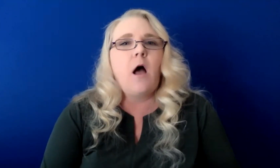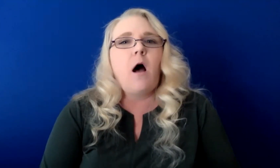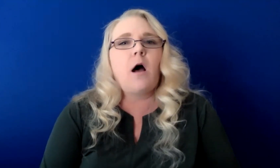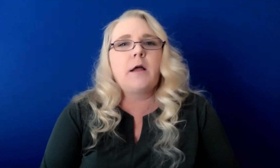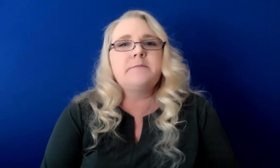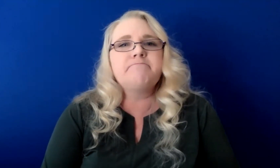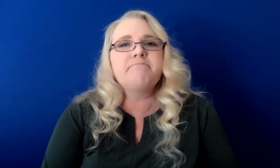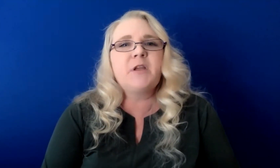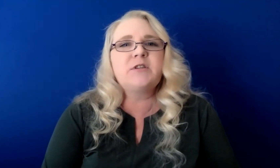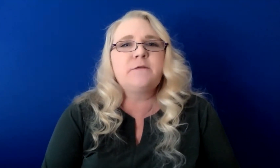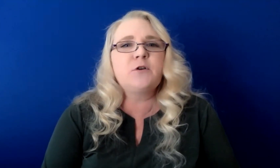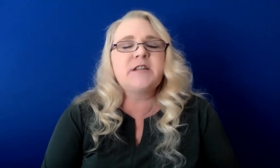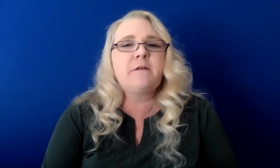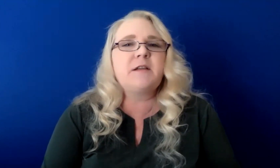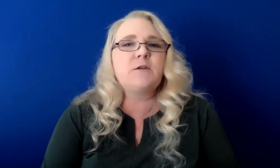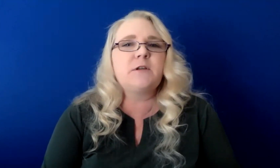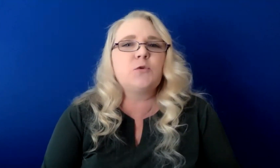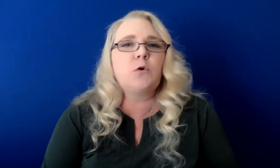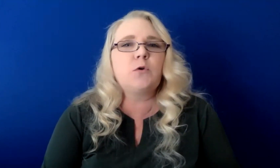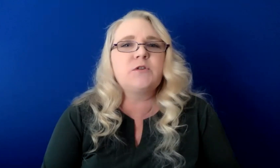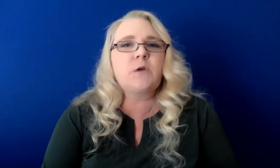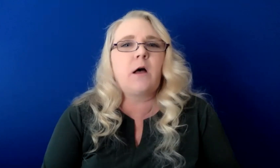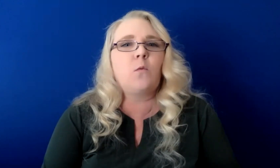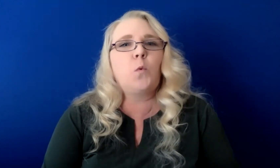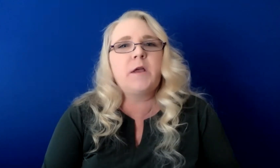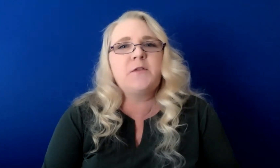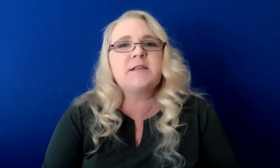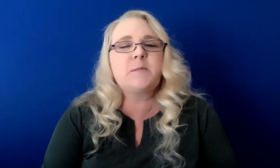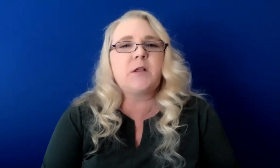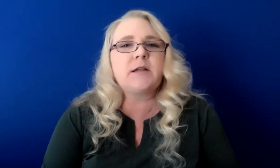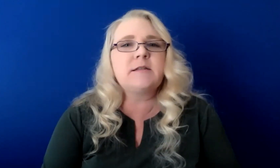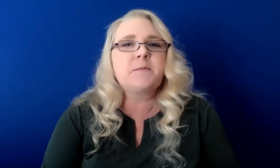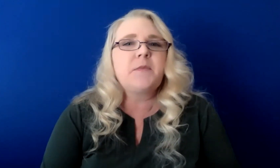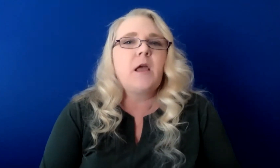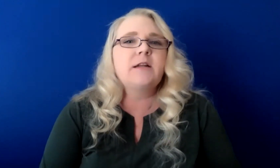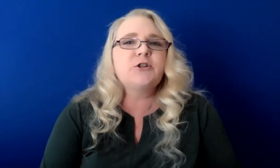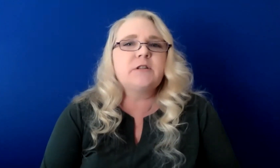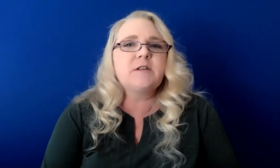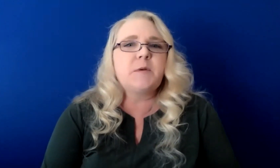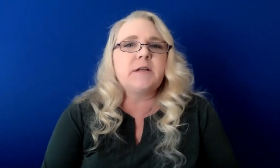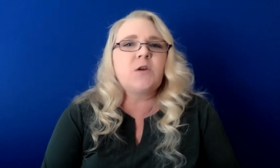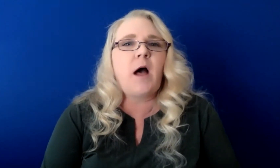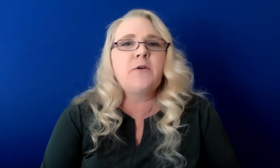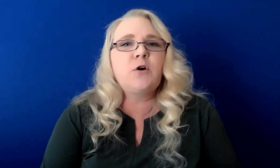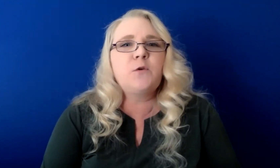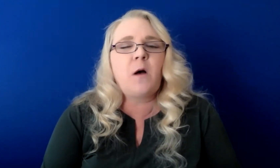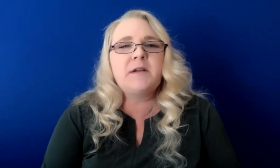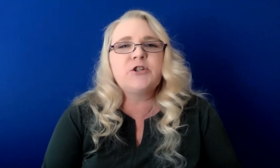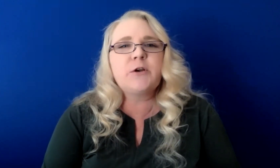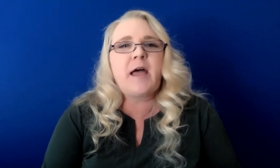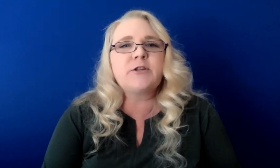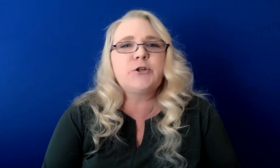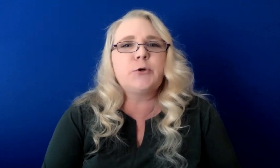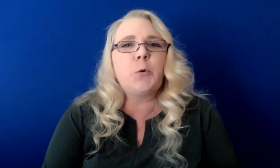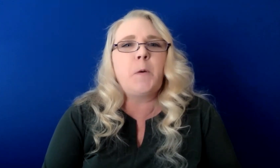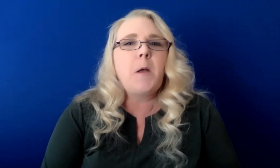spotlights on, different deaf individuals with disabilities, additional disabilities. So I don't know if you want me to